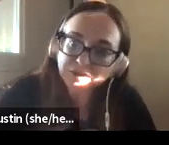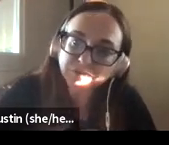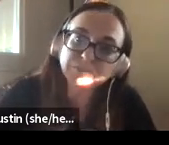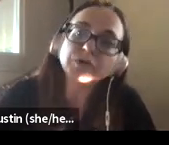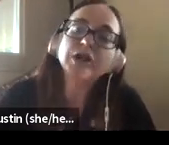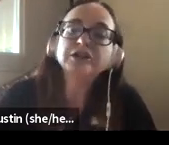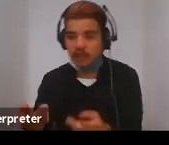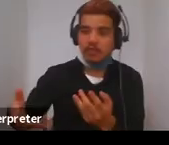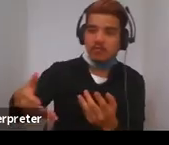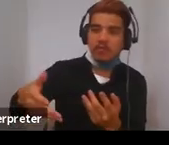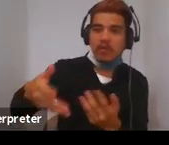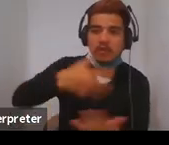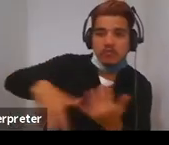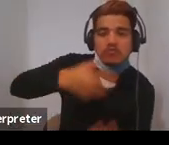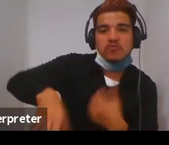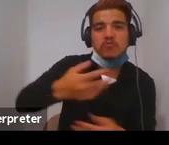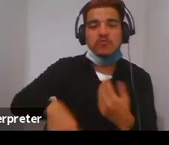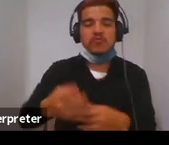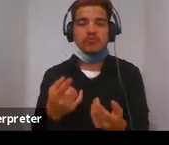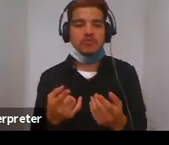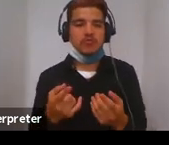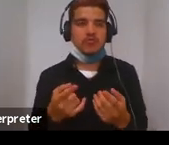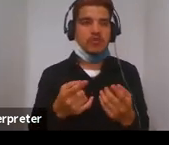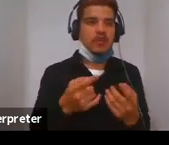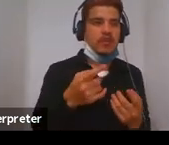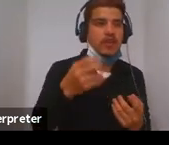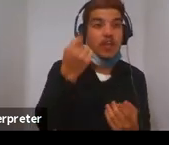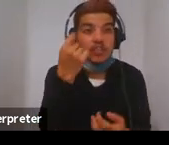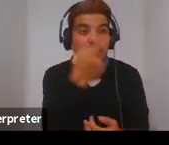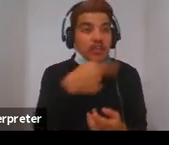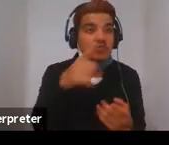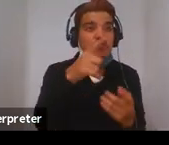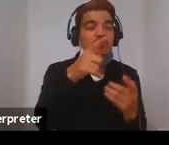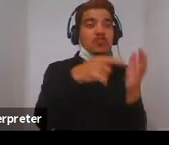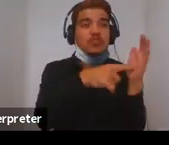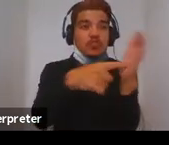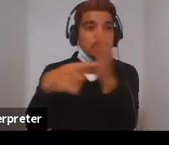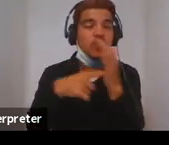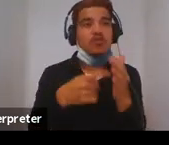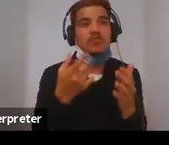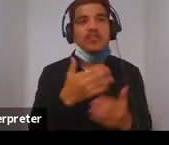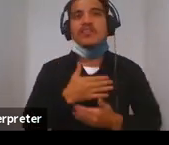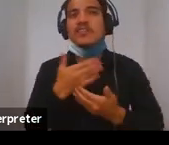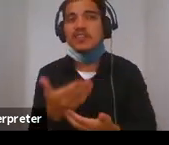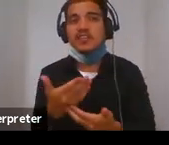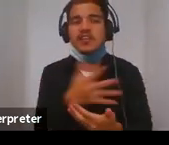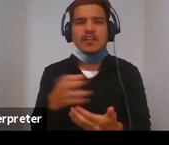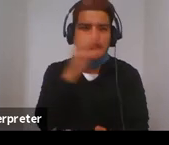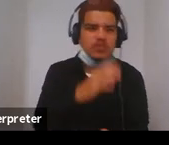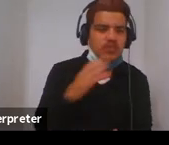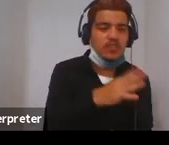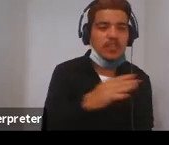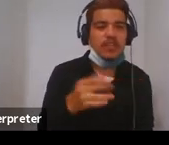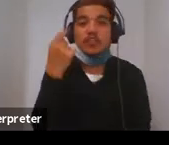interact with other people, to read cues, to build empathy, to seek and understand the concept